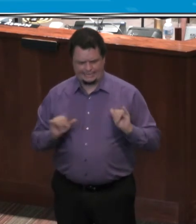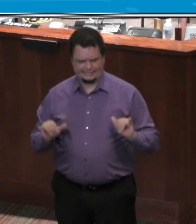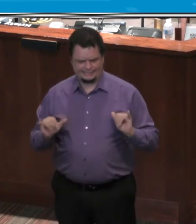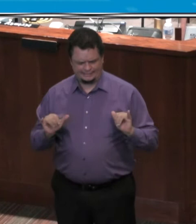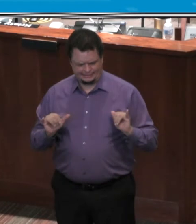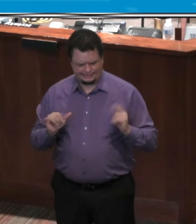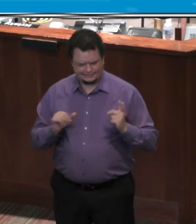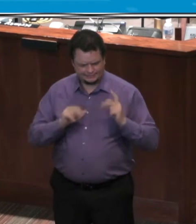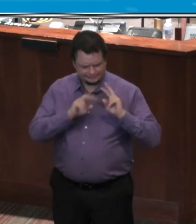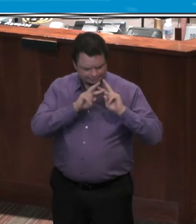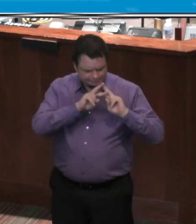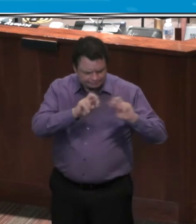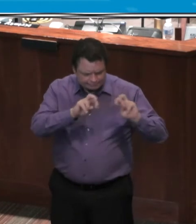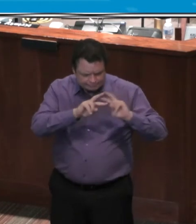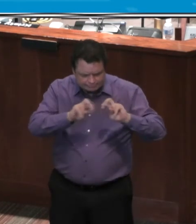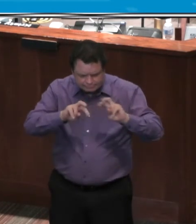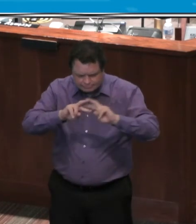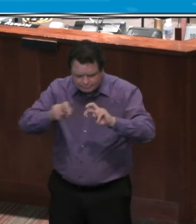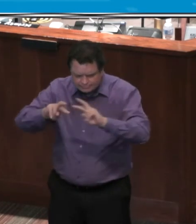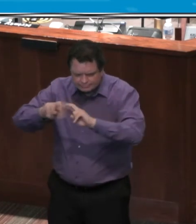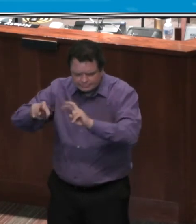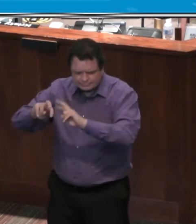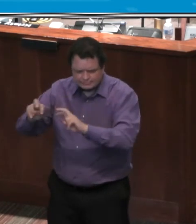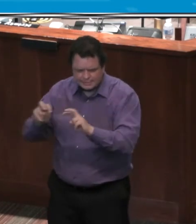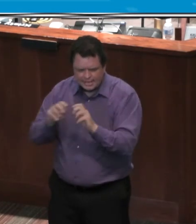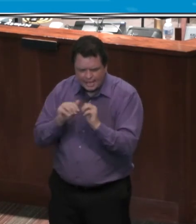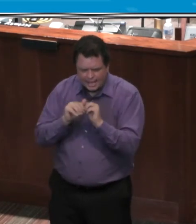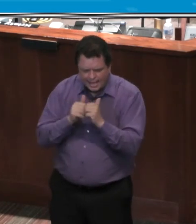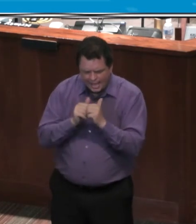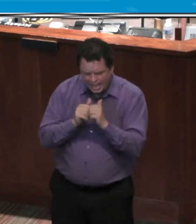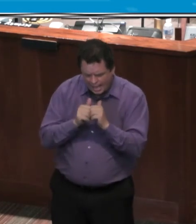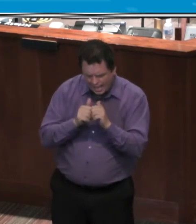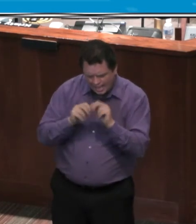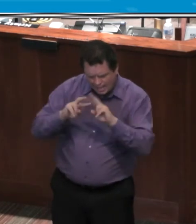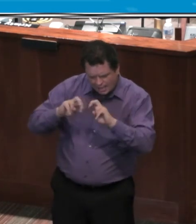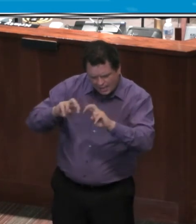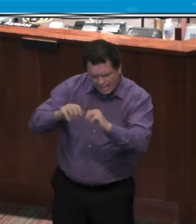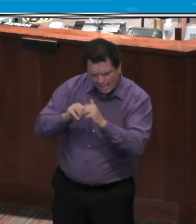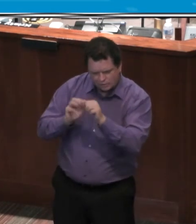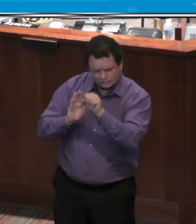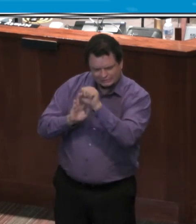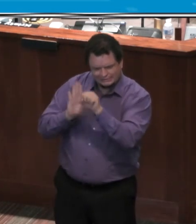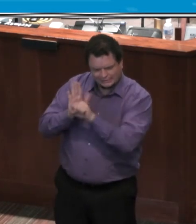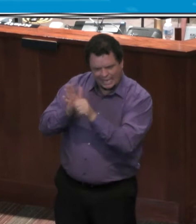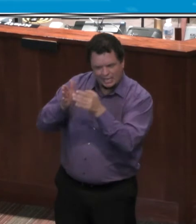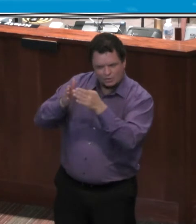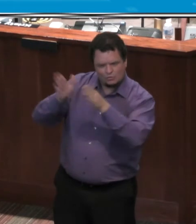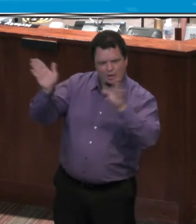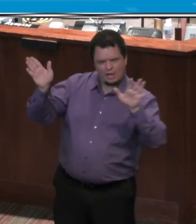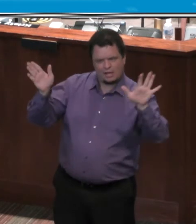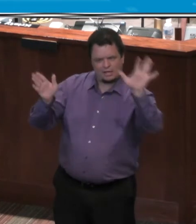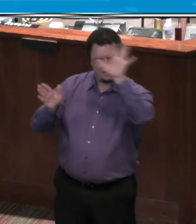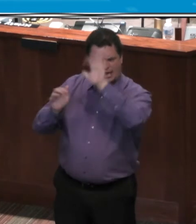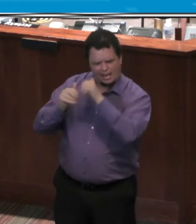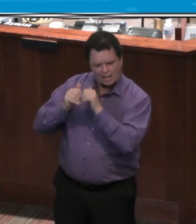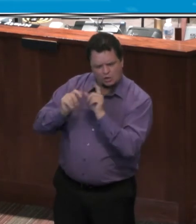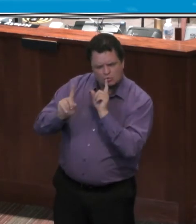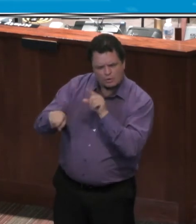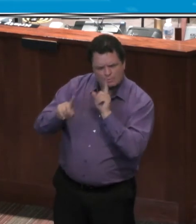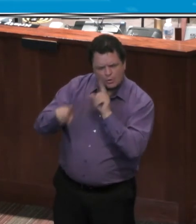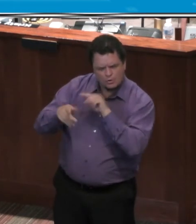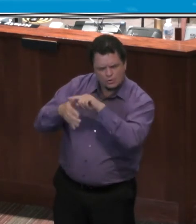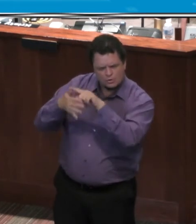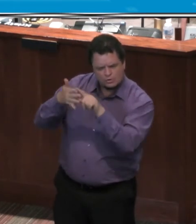and that should actually be coming on board here this week. It was in July that Dr. Kelly really took the initiative to